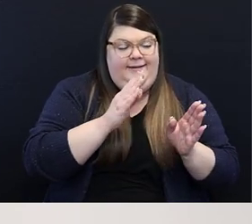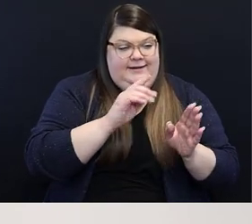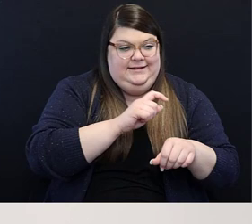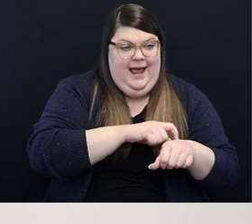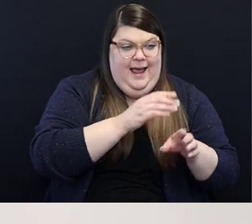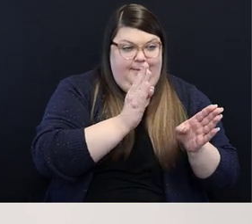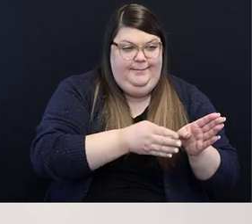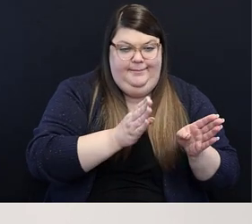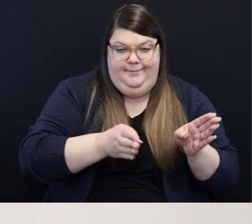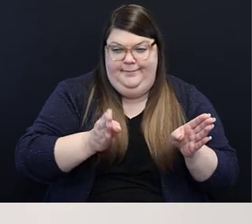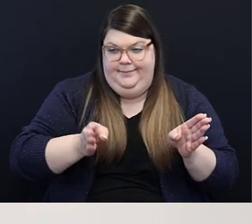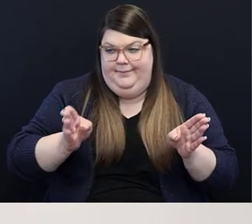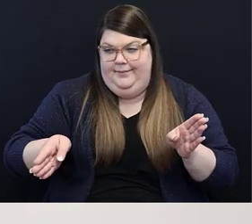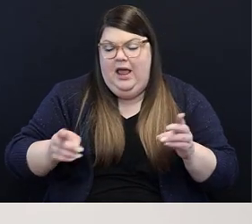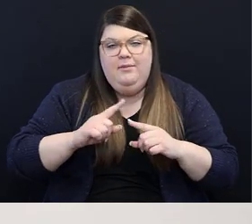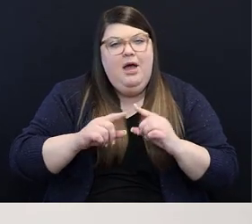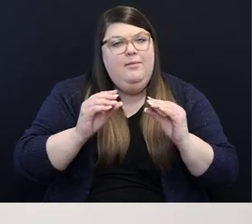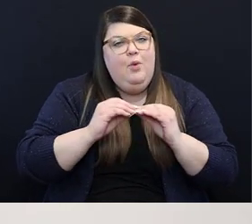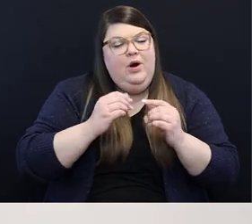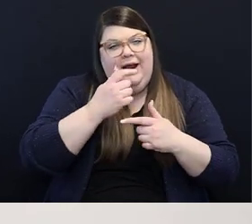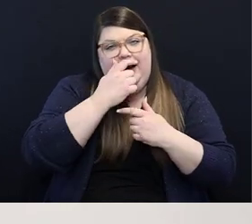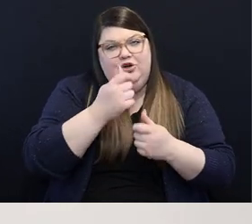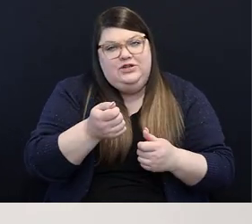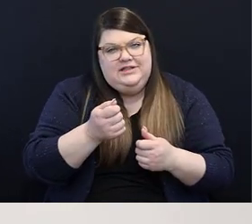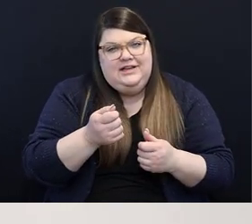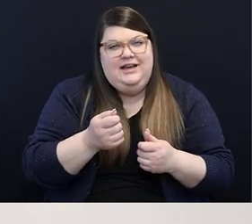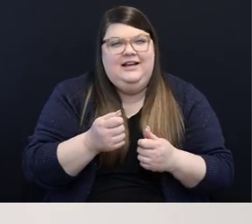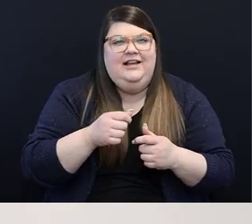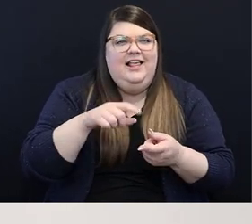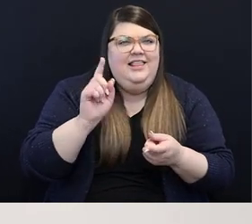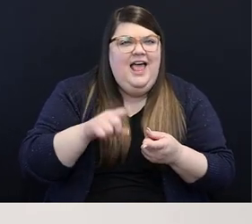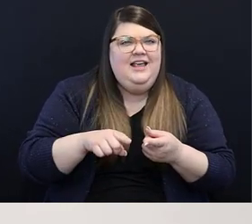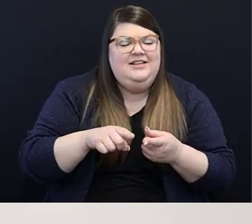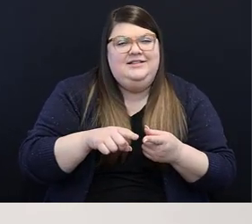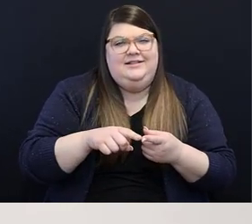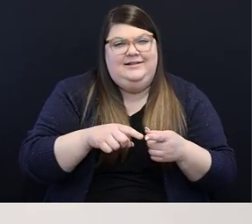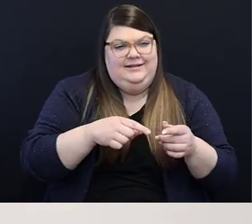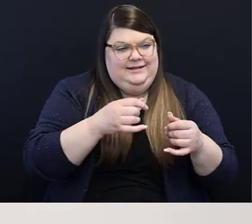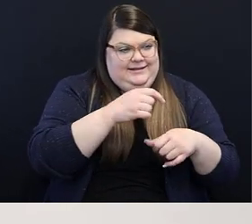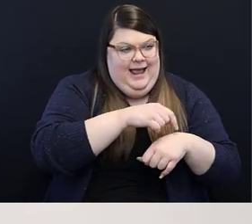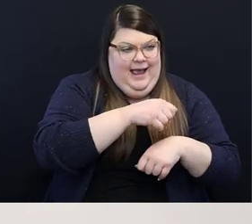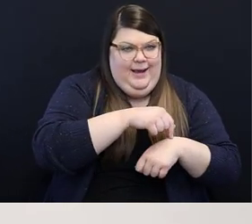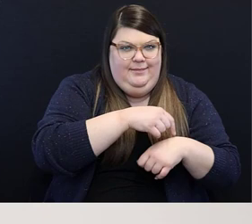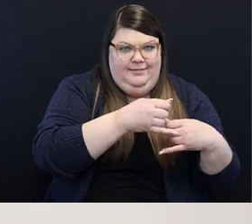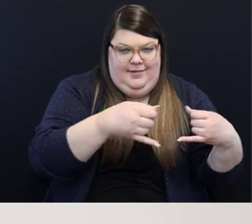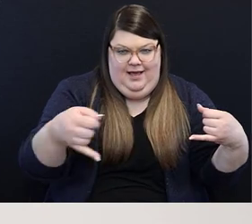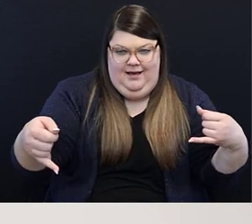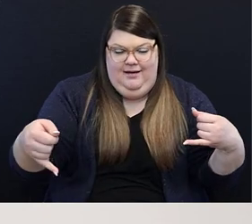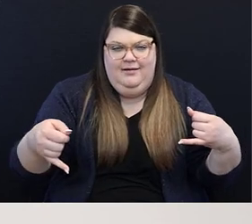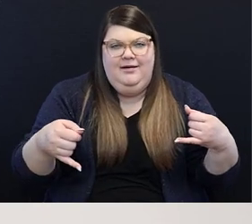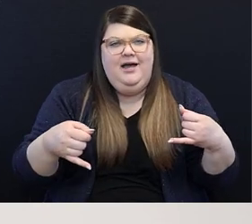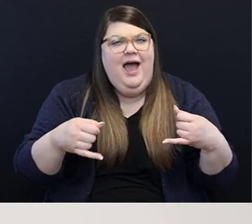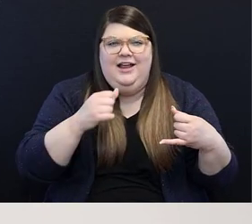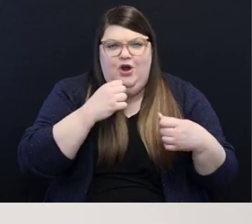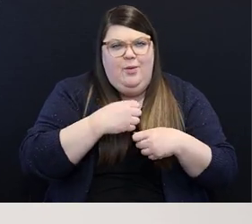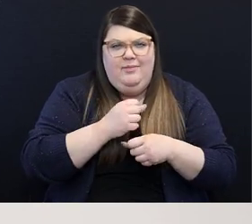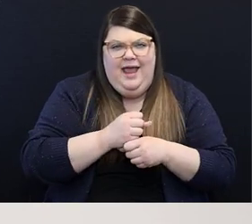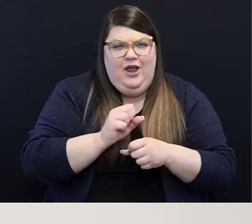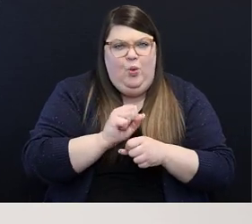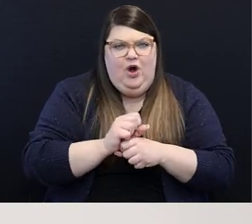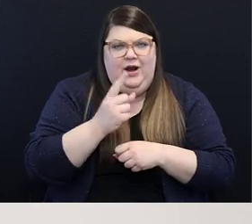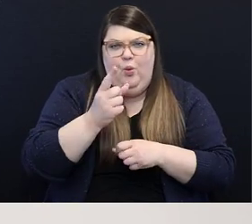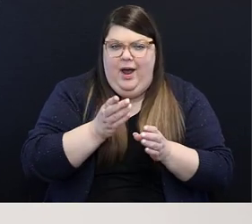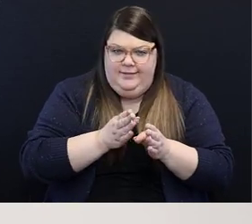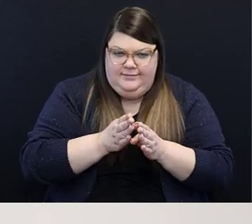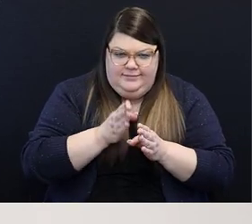how to get at something that's a little more interesting or a little less linear? I don't make the work in a super linear way, and so I wanted a show